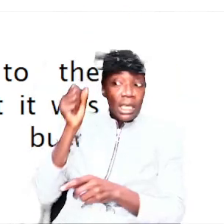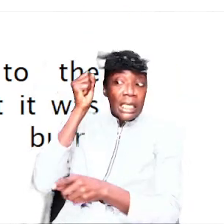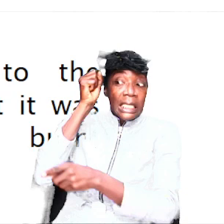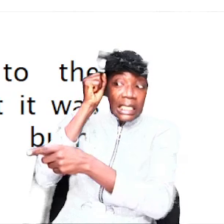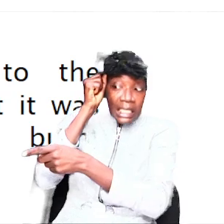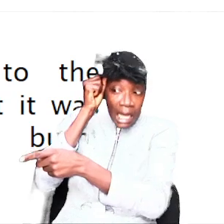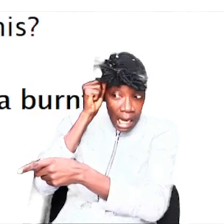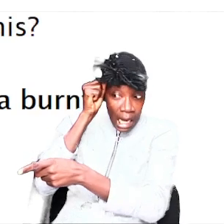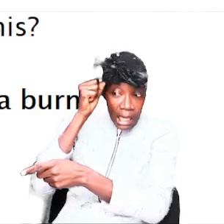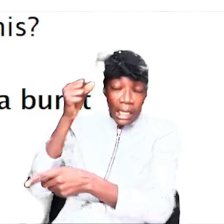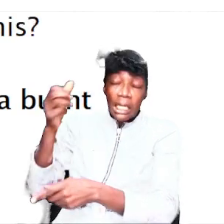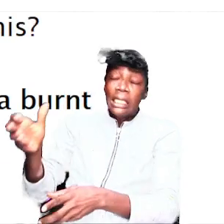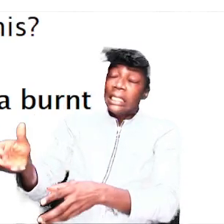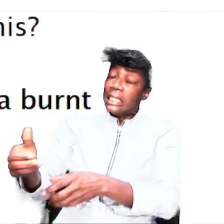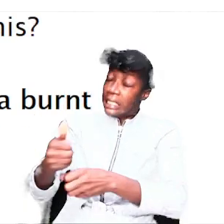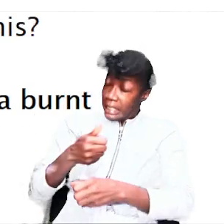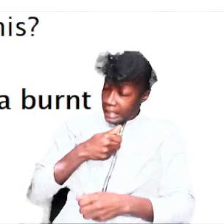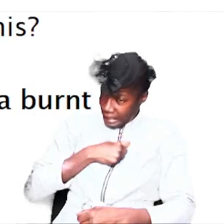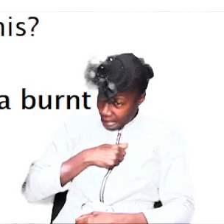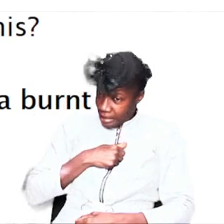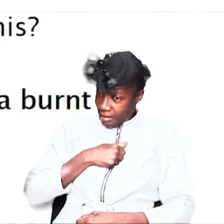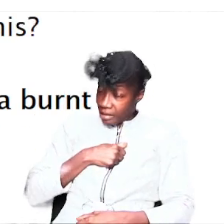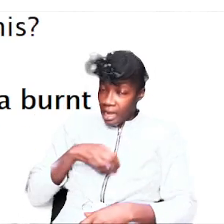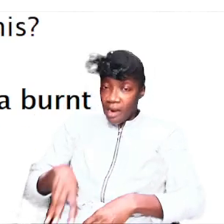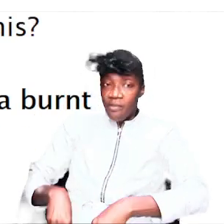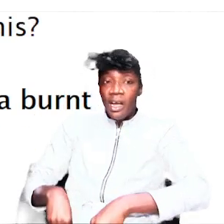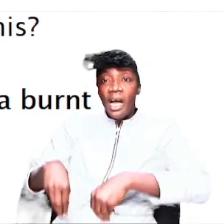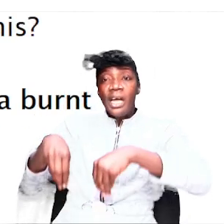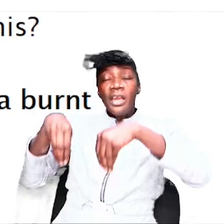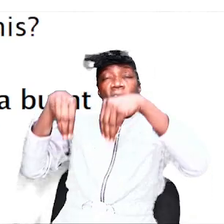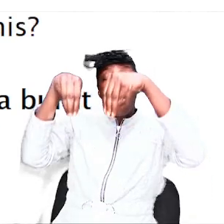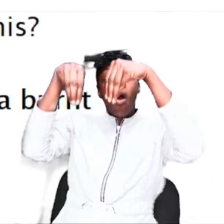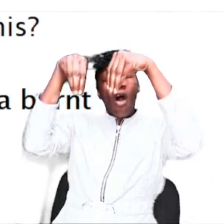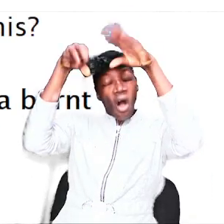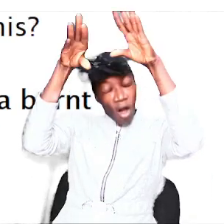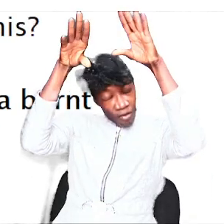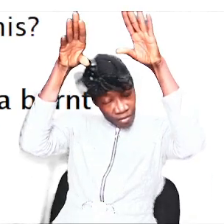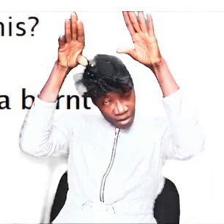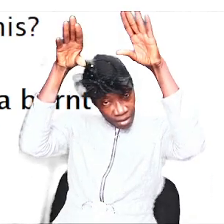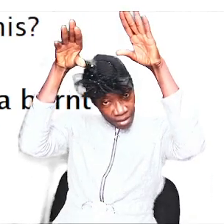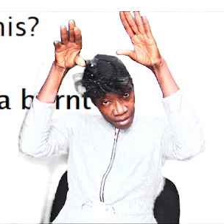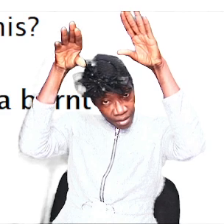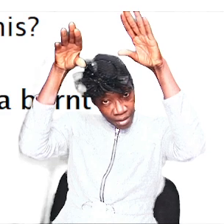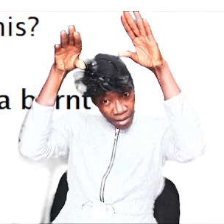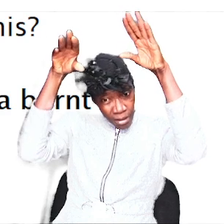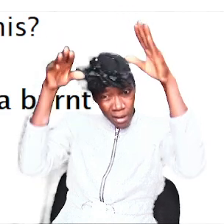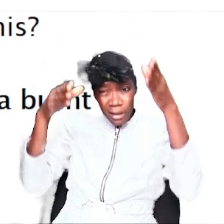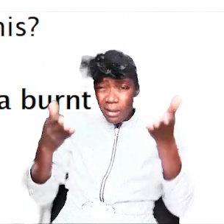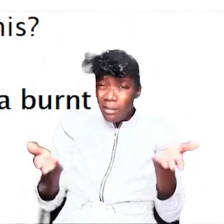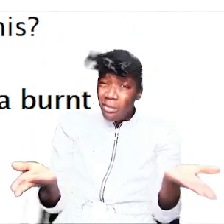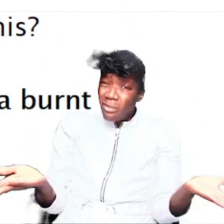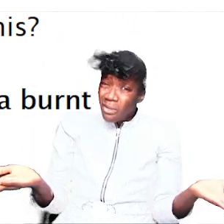himself and he offered the burnt offering and the peace offering. What